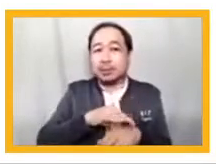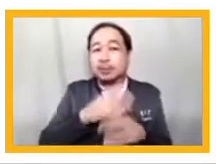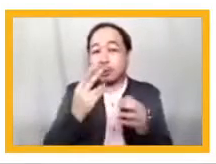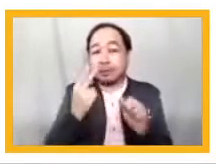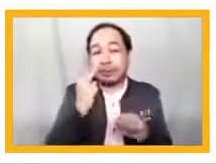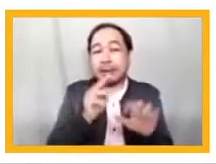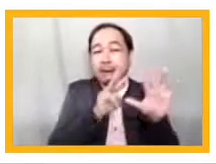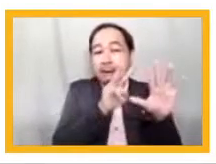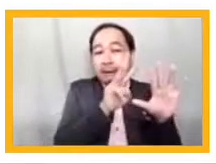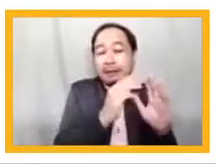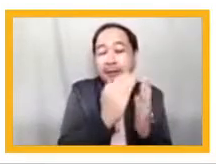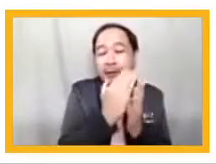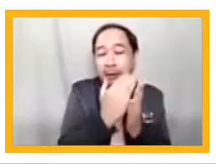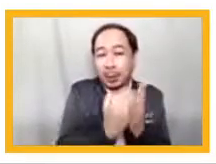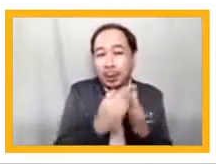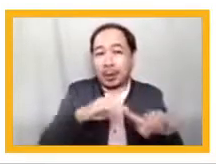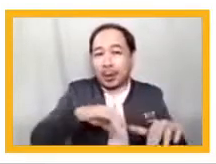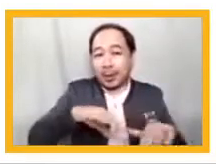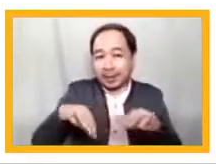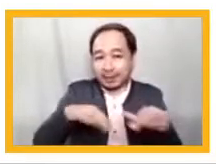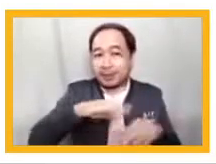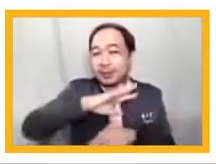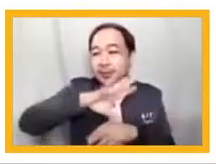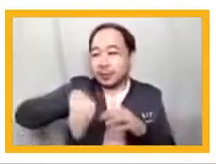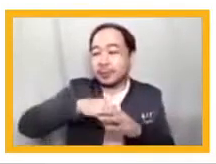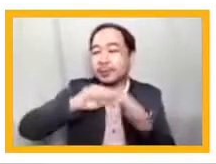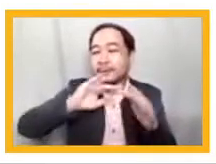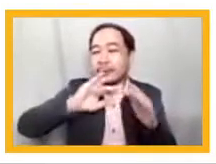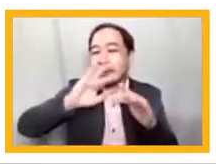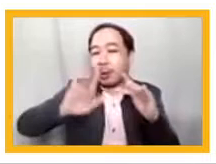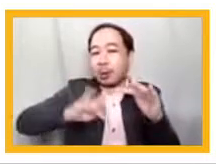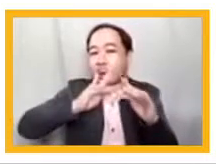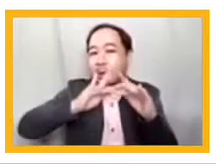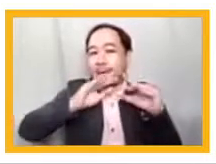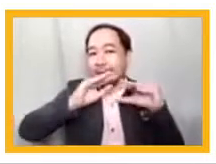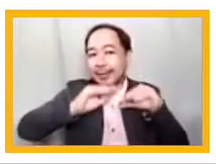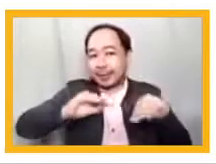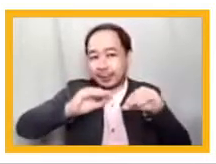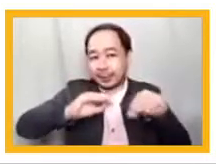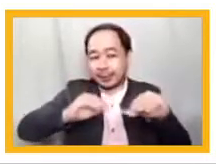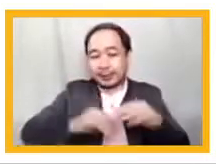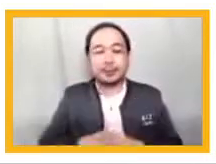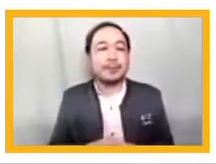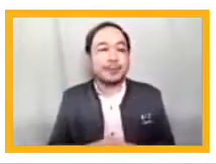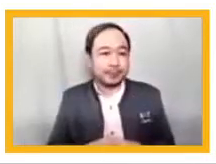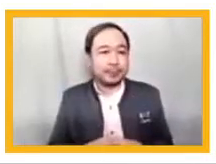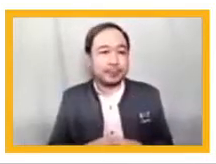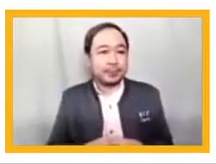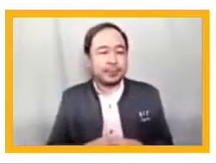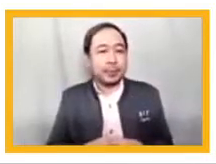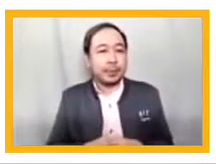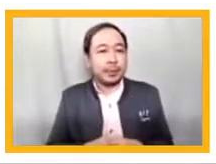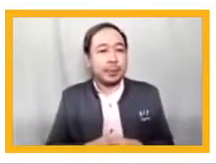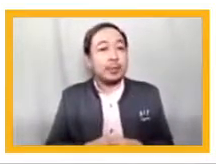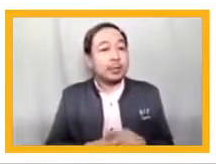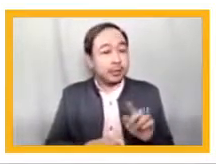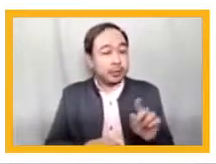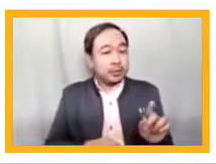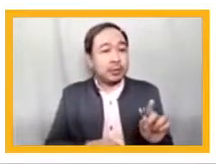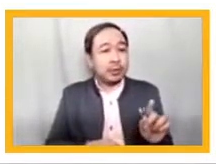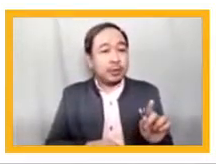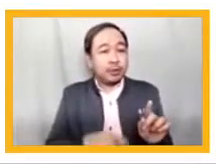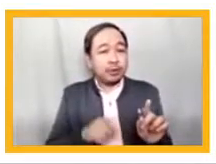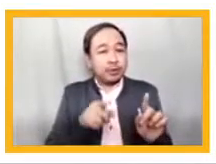and including online education. And why they are doing this, especially actually the aim is